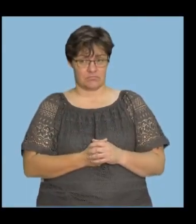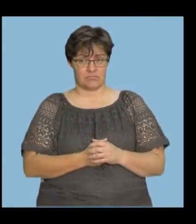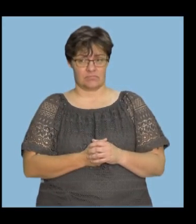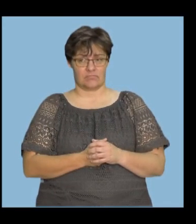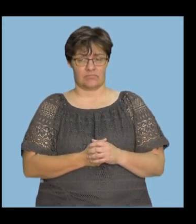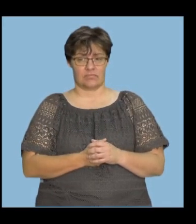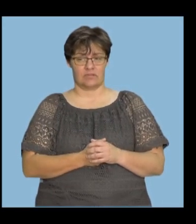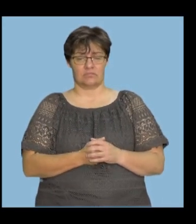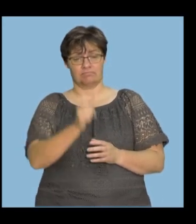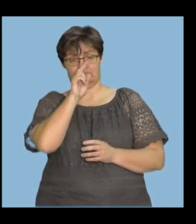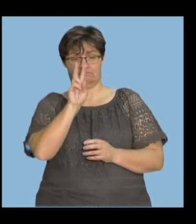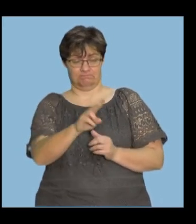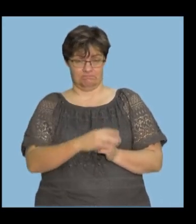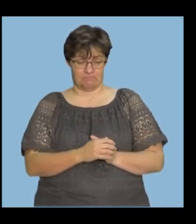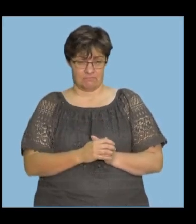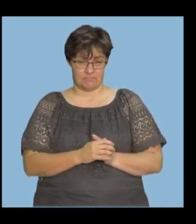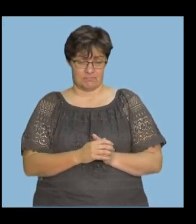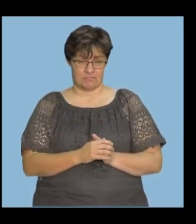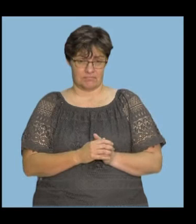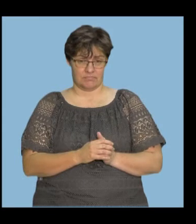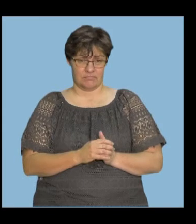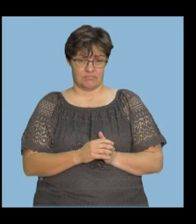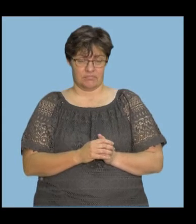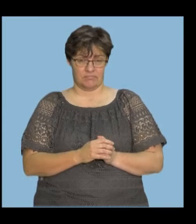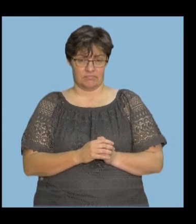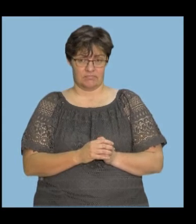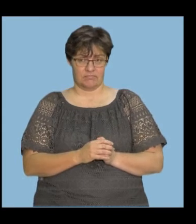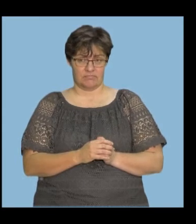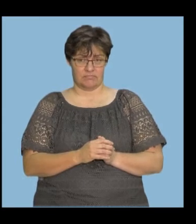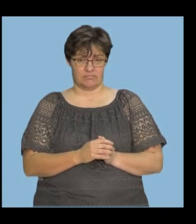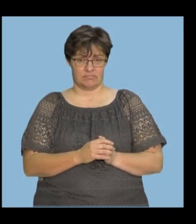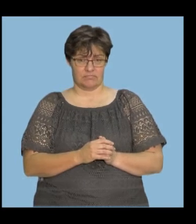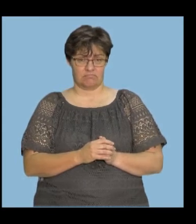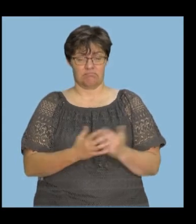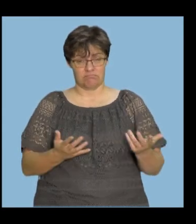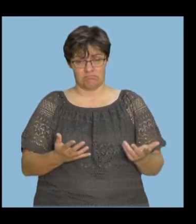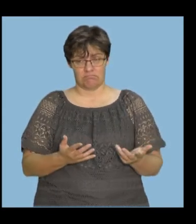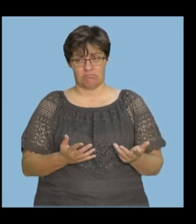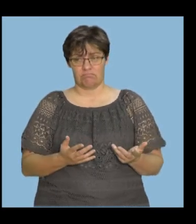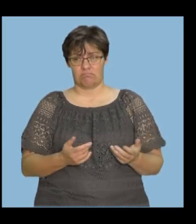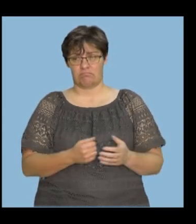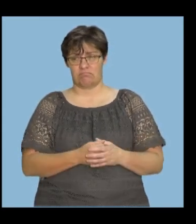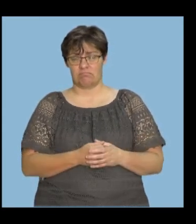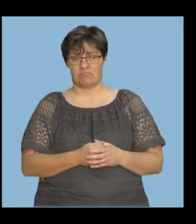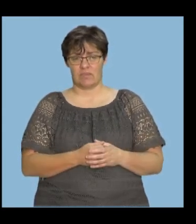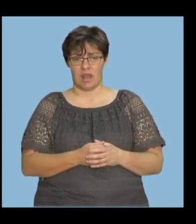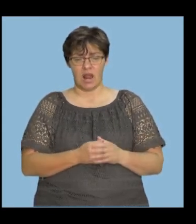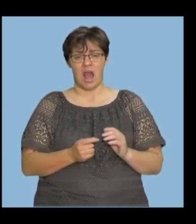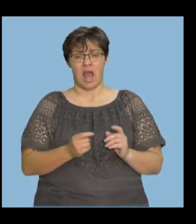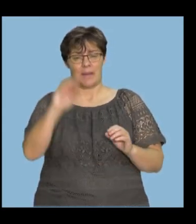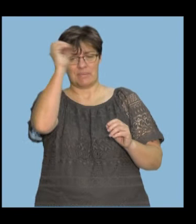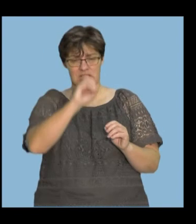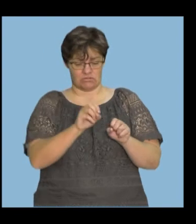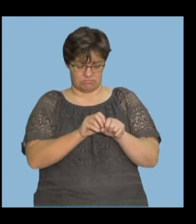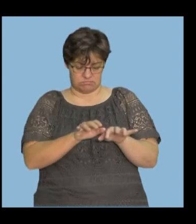So now let's see. So let's talk about that. If the scores are spread out, then